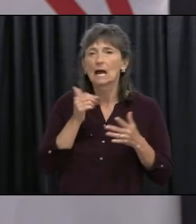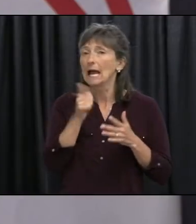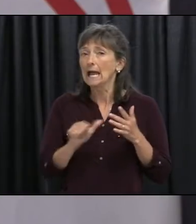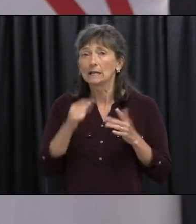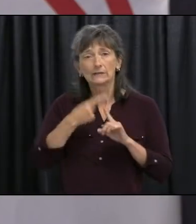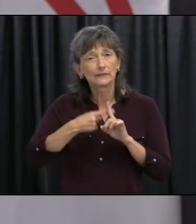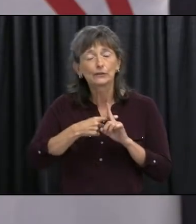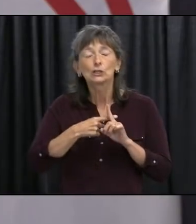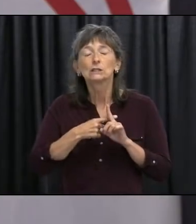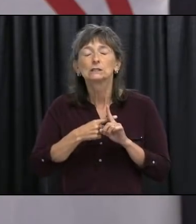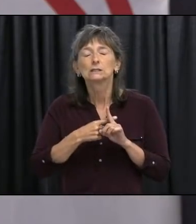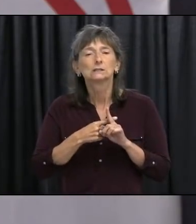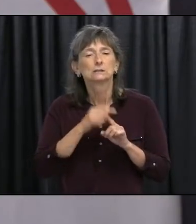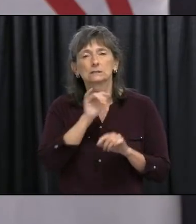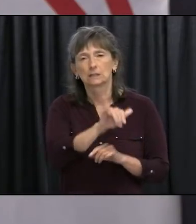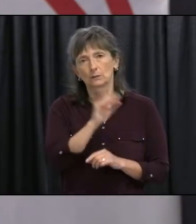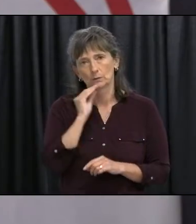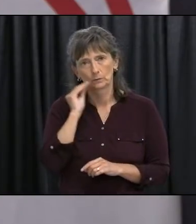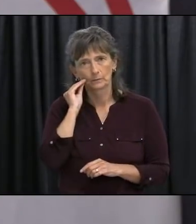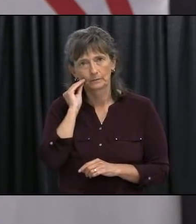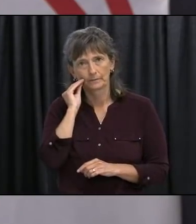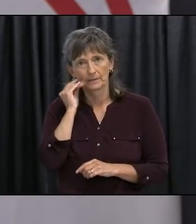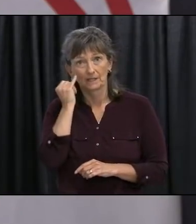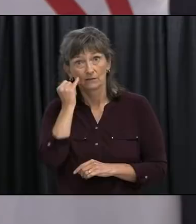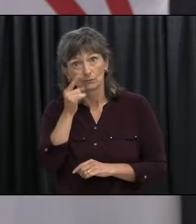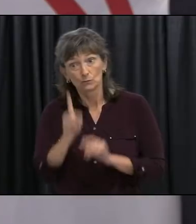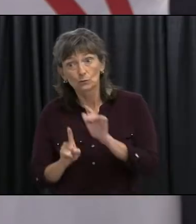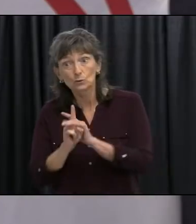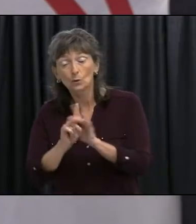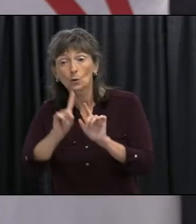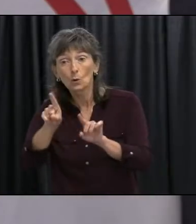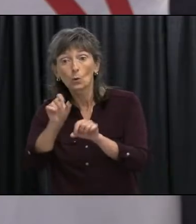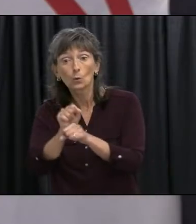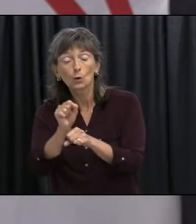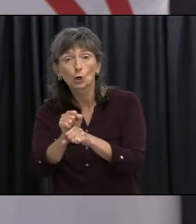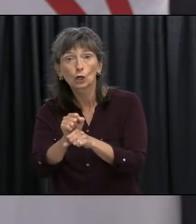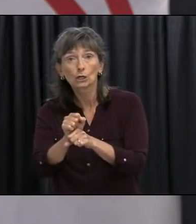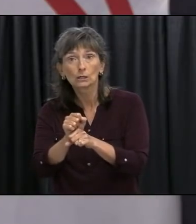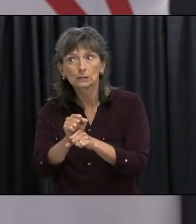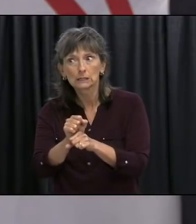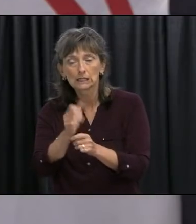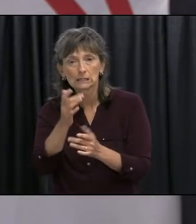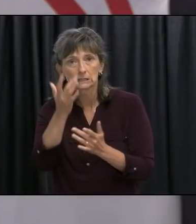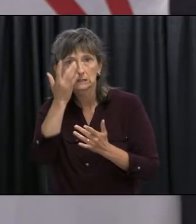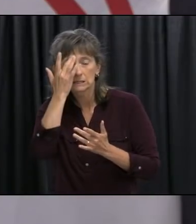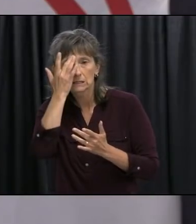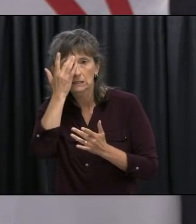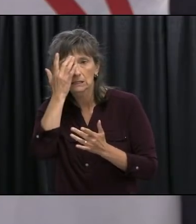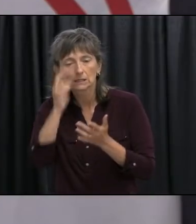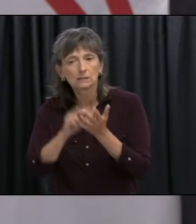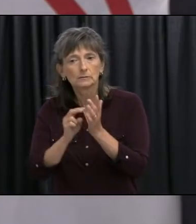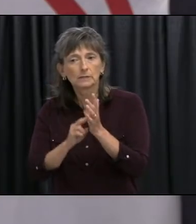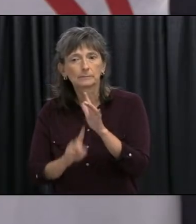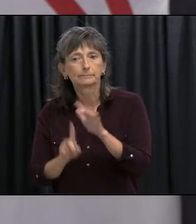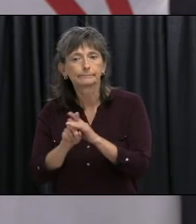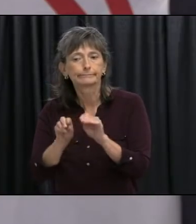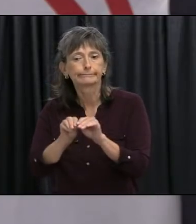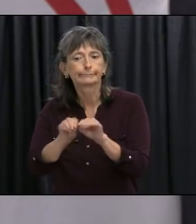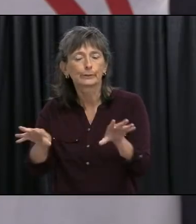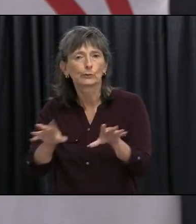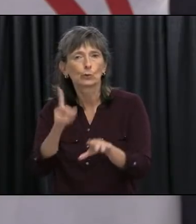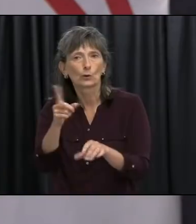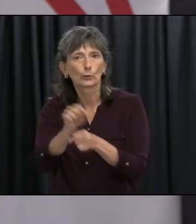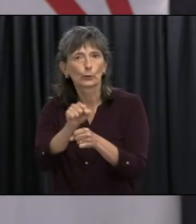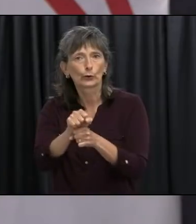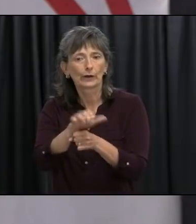work with symptoms, well, what will happen is that we will get COVID-19 once again showing up in those